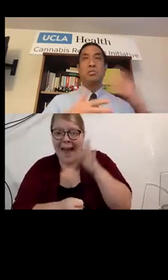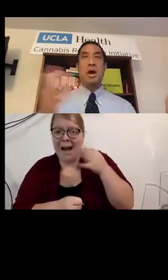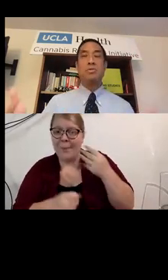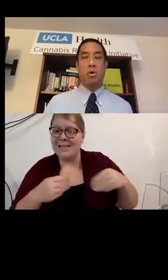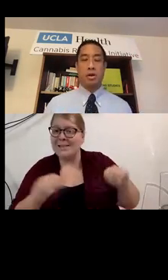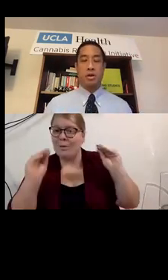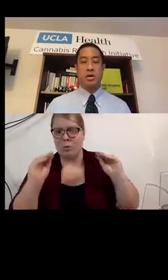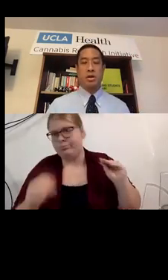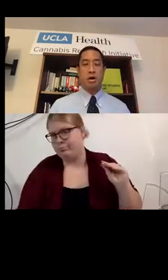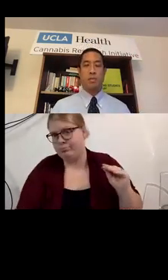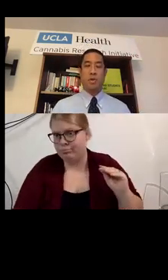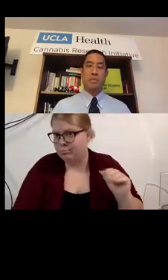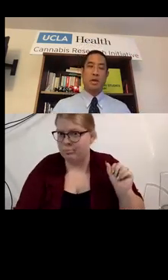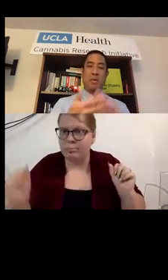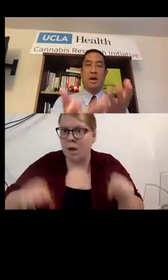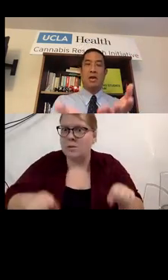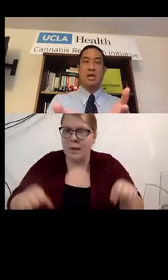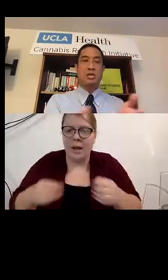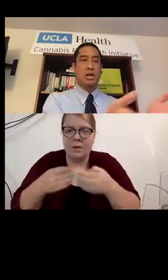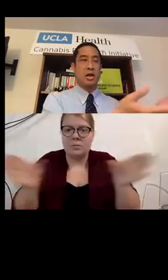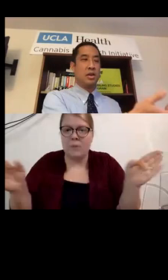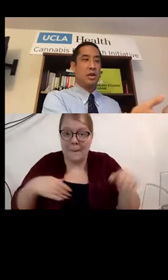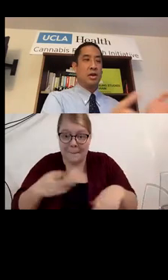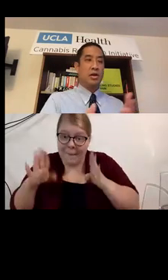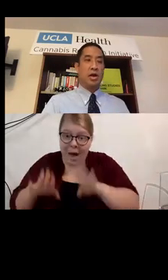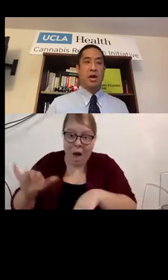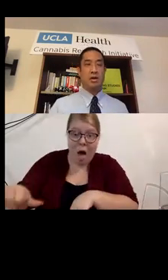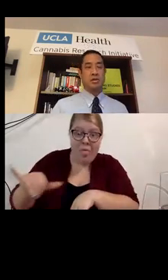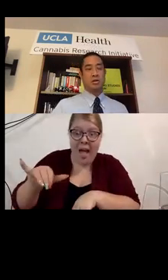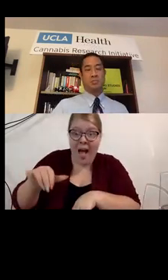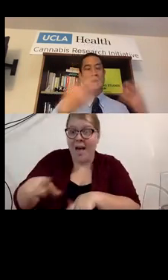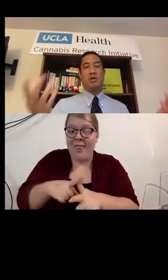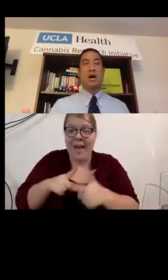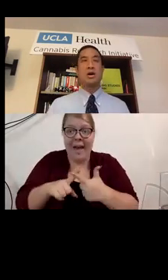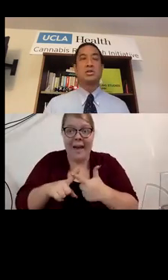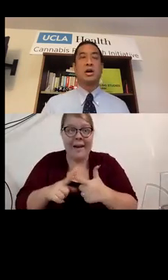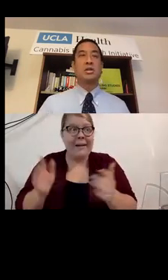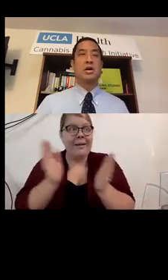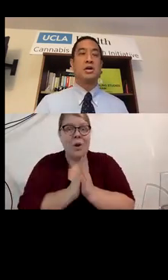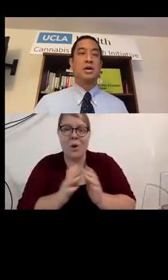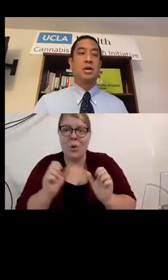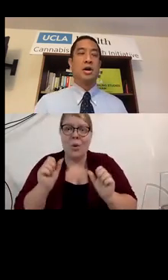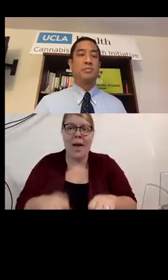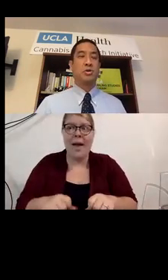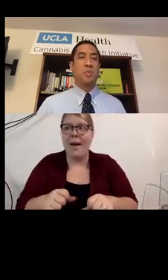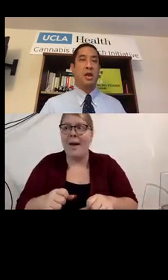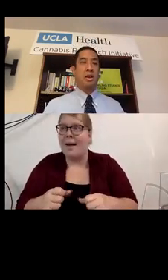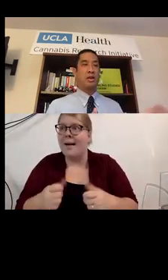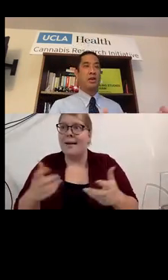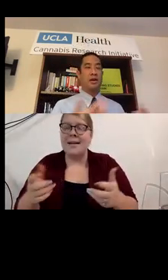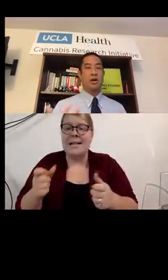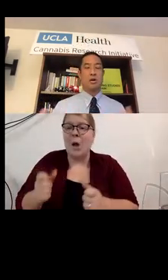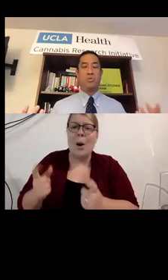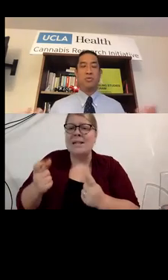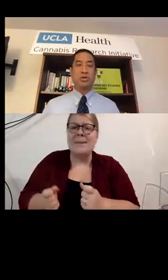possibilities are mind-blowing. You know, make a bet on this, and then, spend $100 on the sports betting and